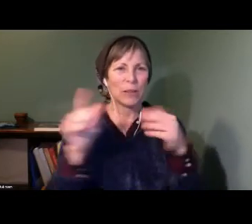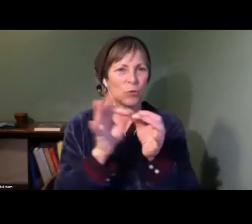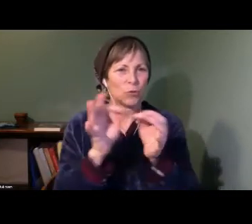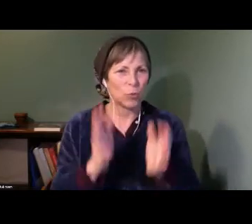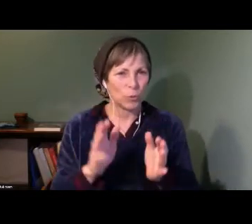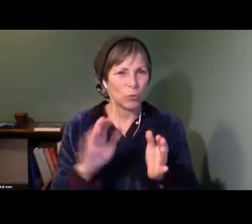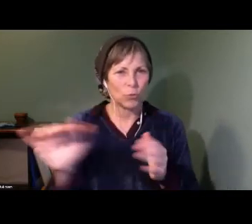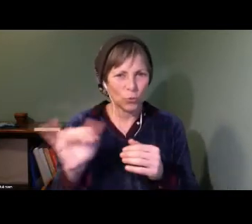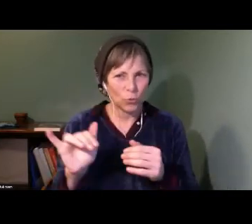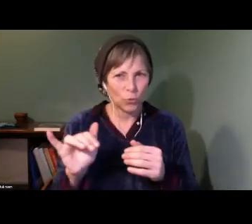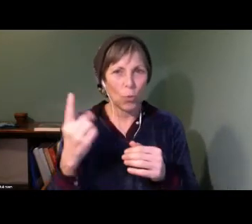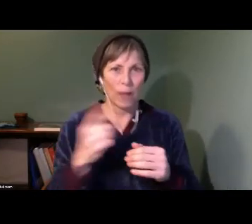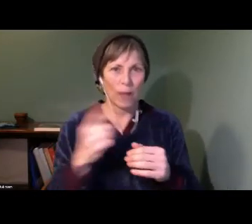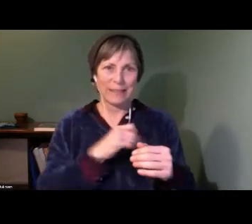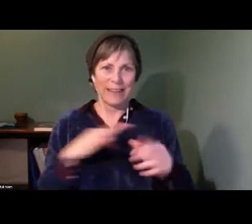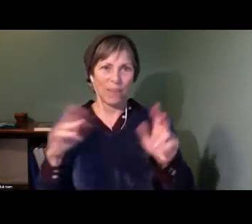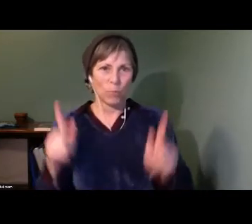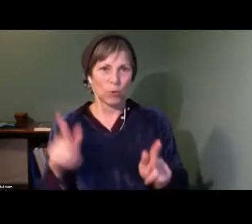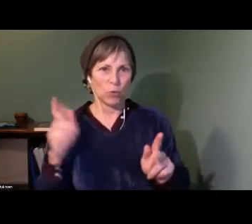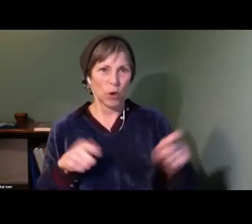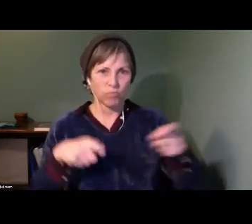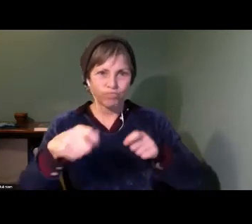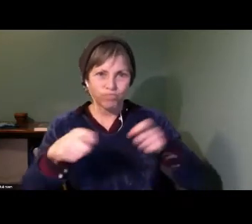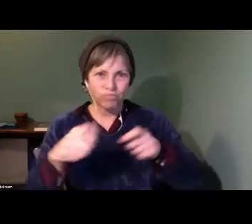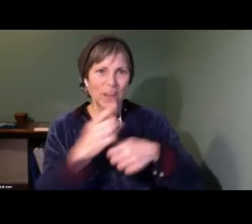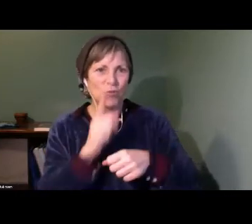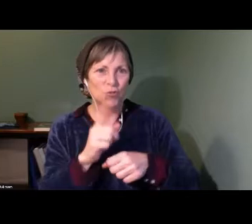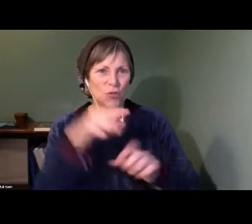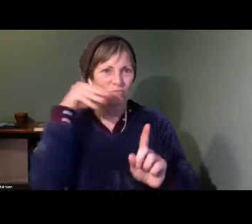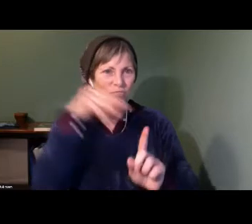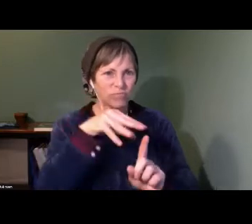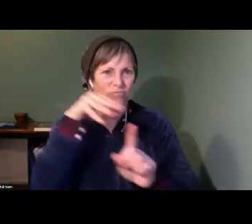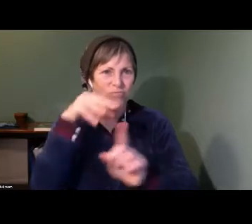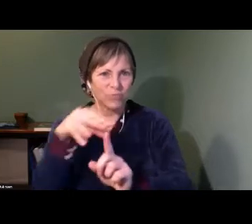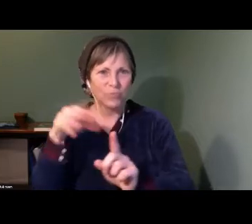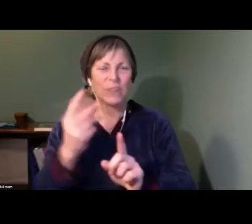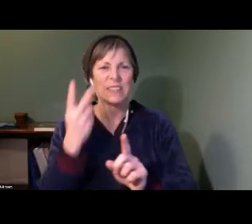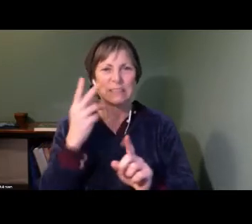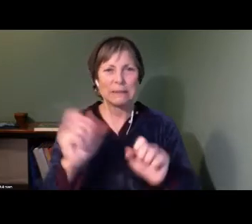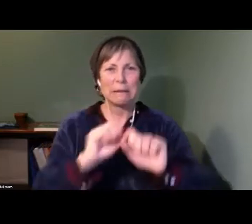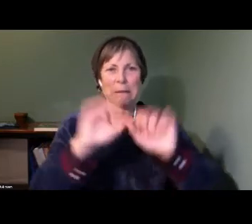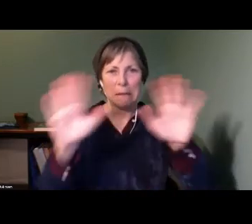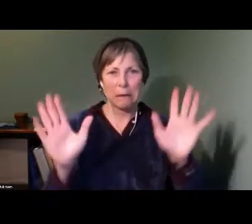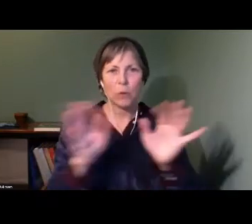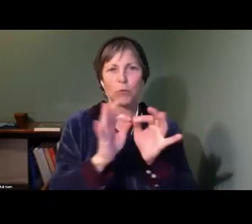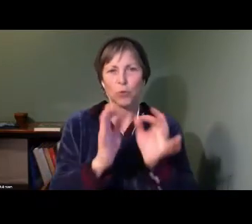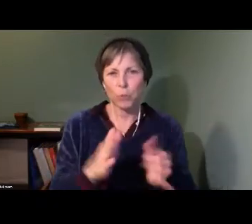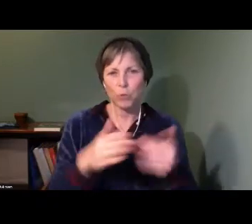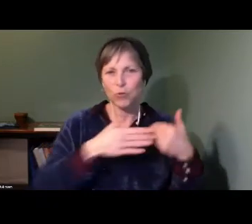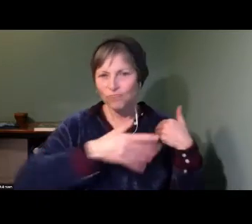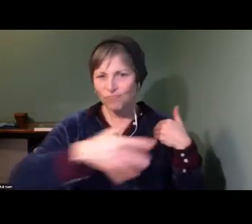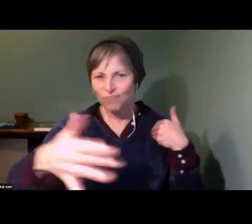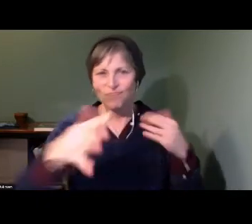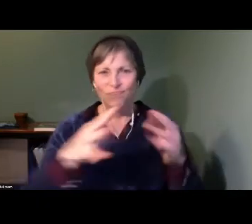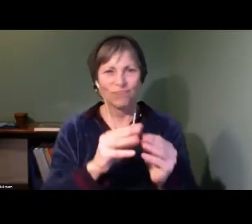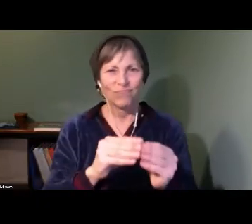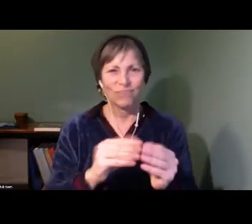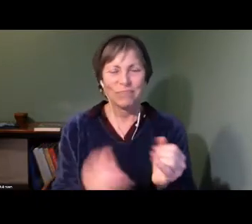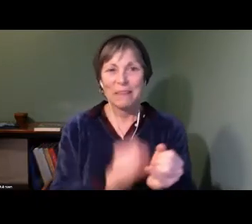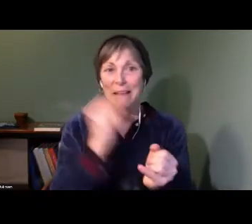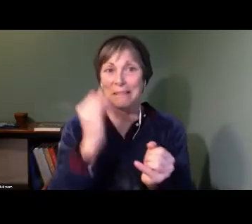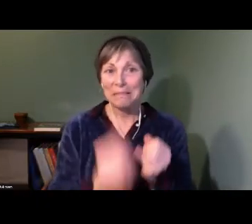one of our staff members will be ensuring the ASL interpreters video is pinned to the screen at all times. One last